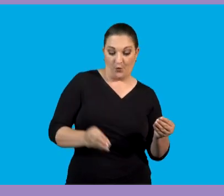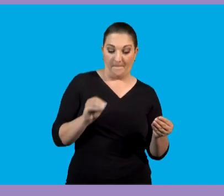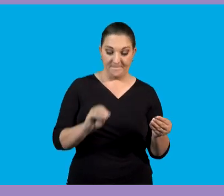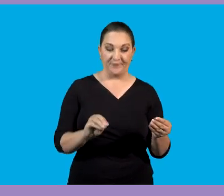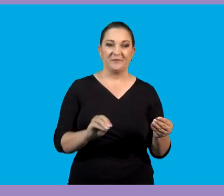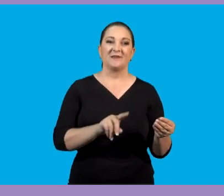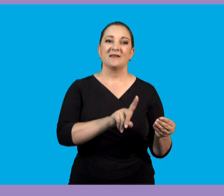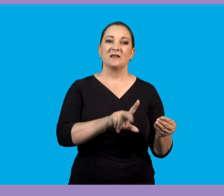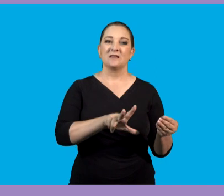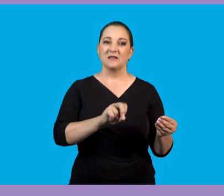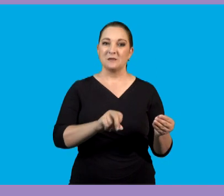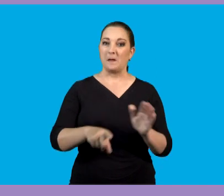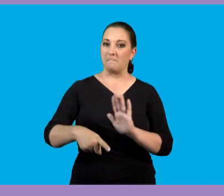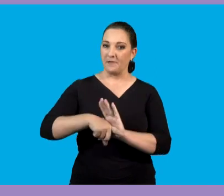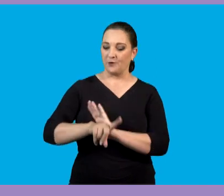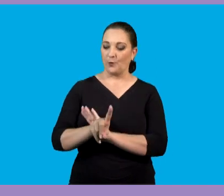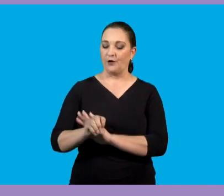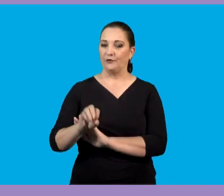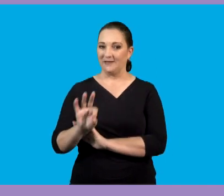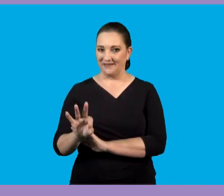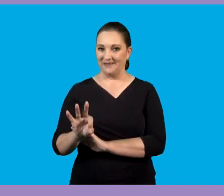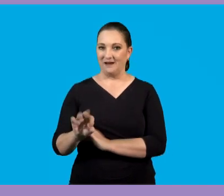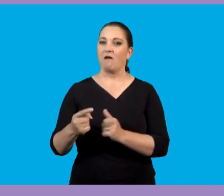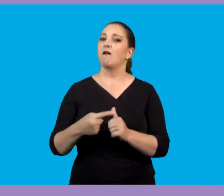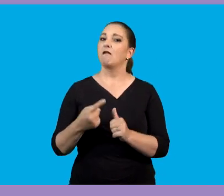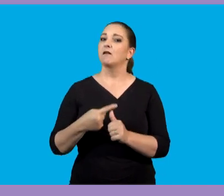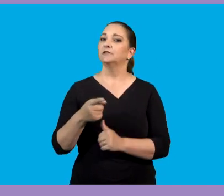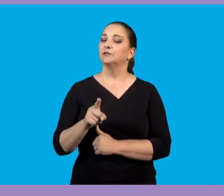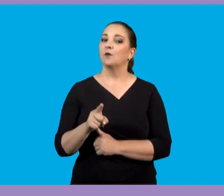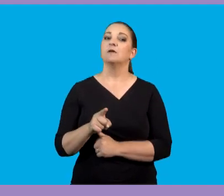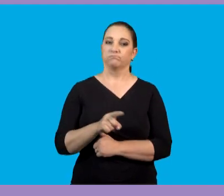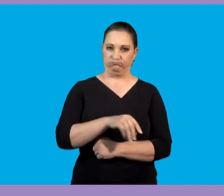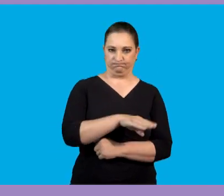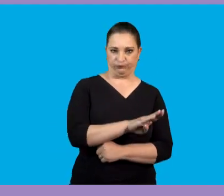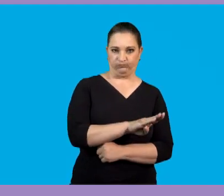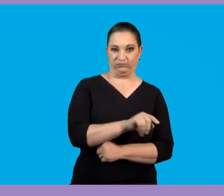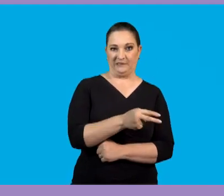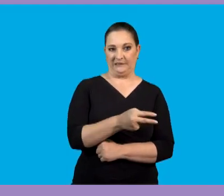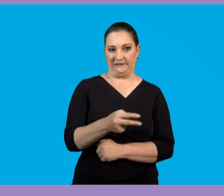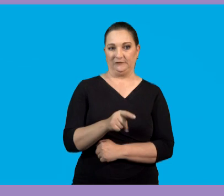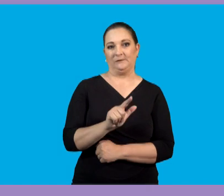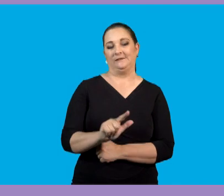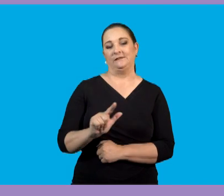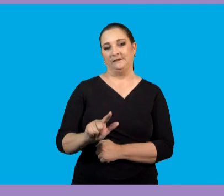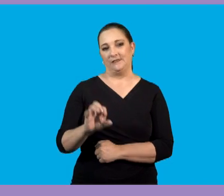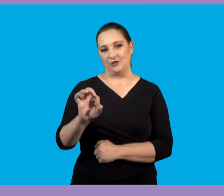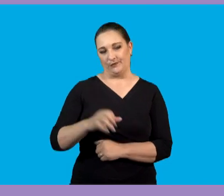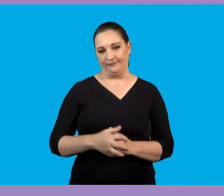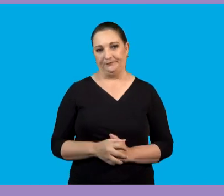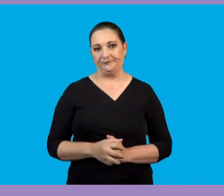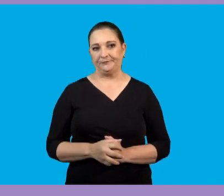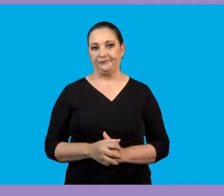degrees minus 103 degrees, and that is going to give us an answer of